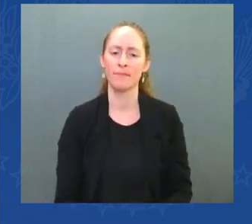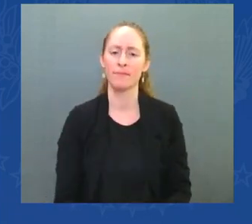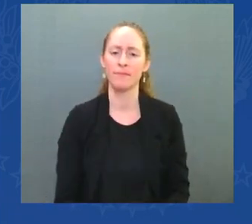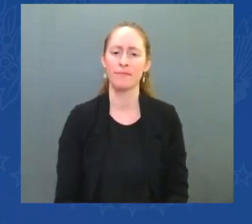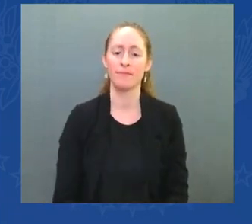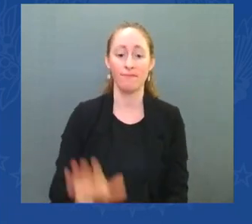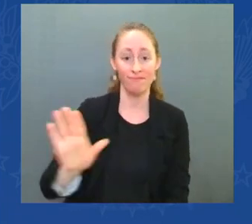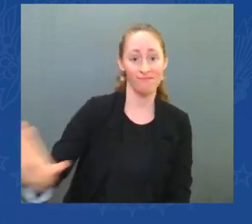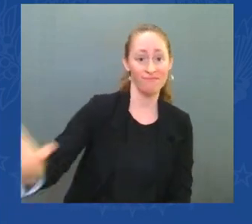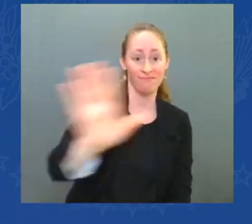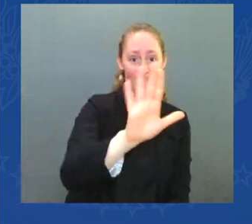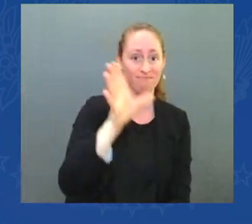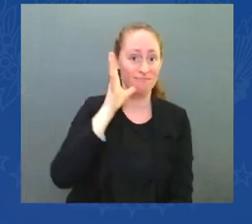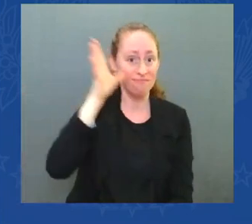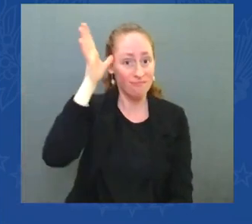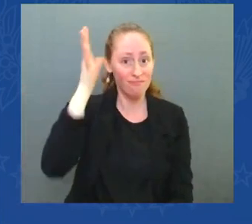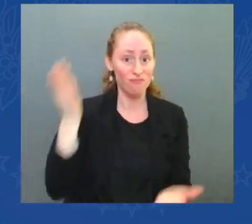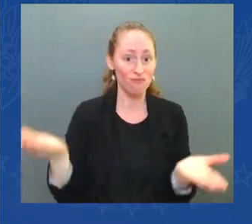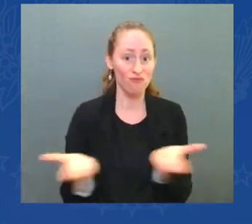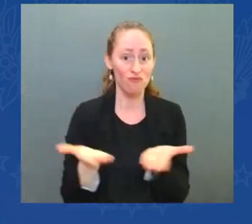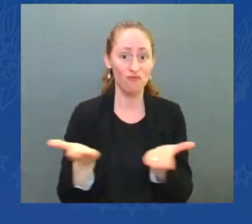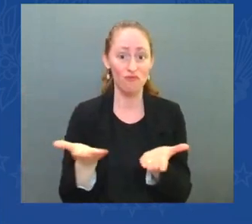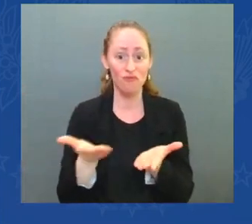want to embarrass you, but would you stand up?